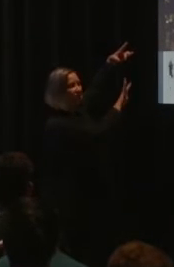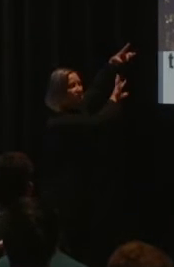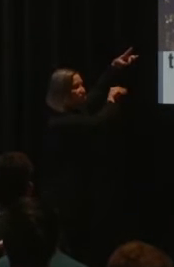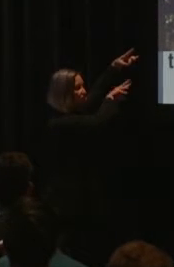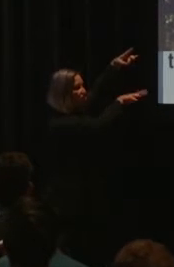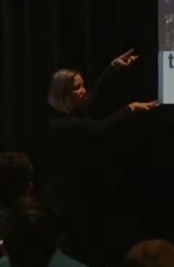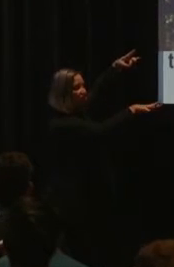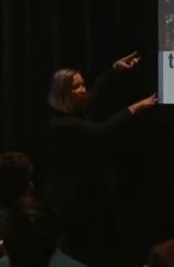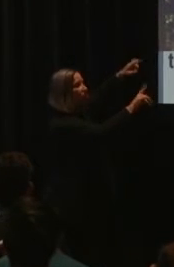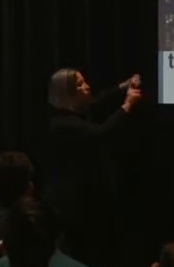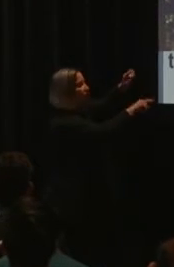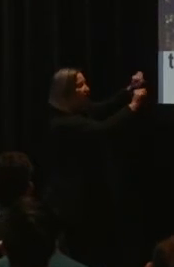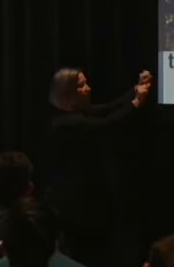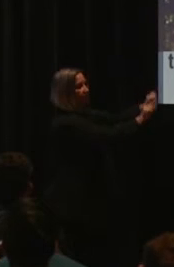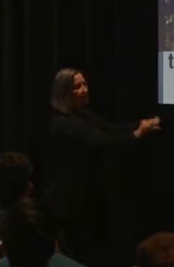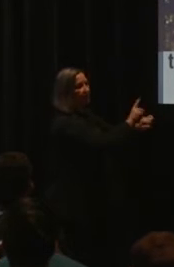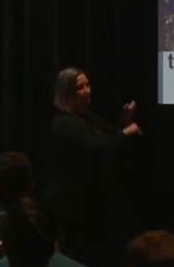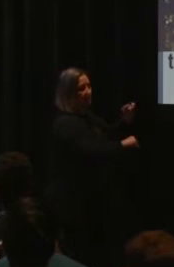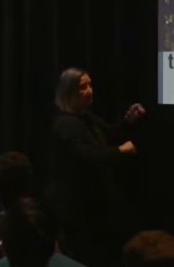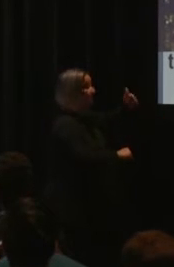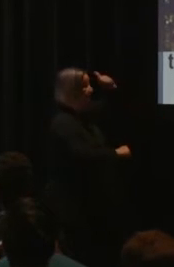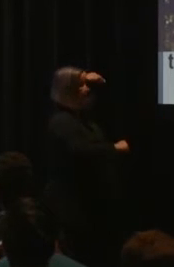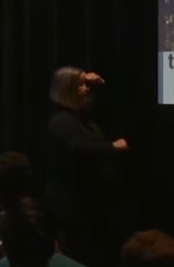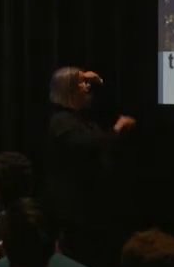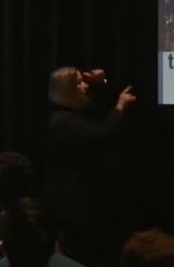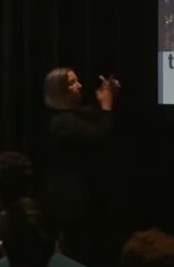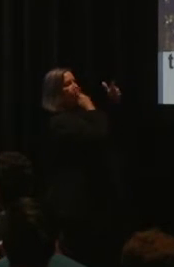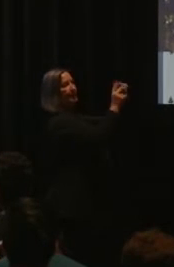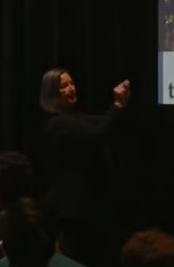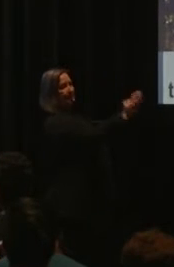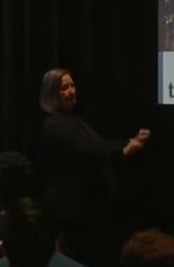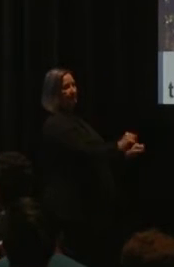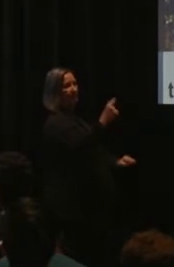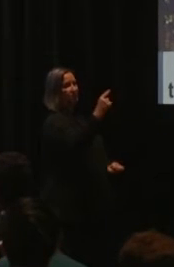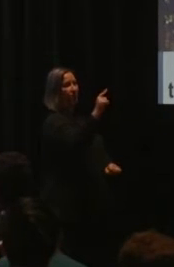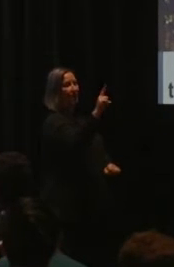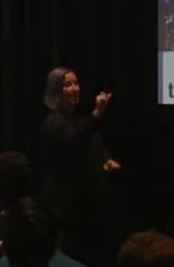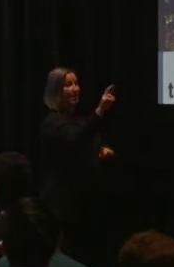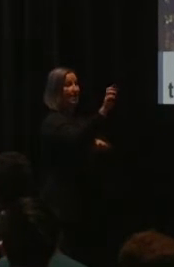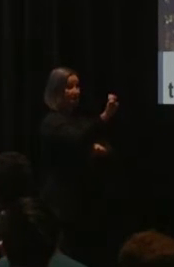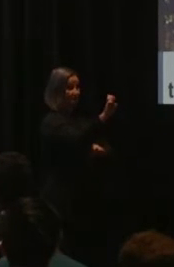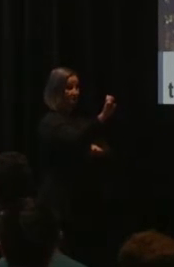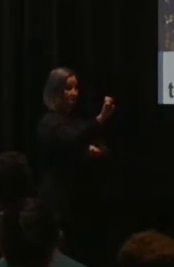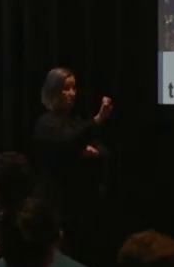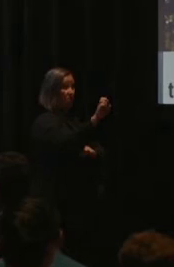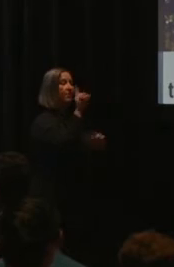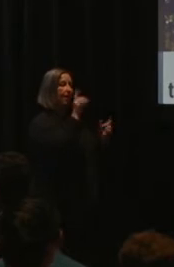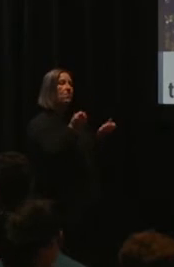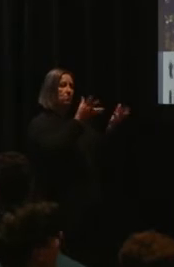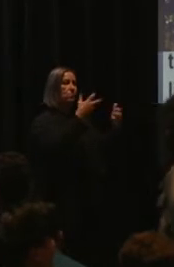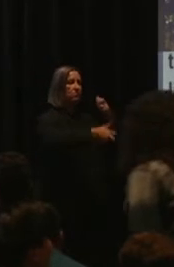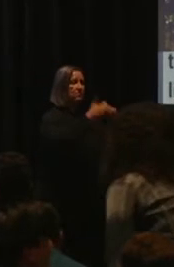glare kept us from seeing him. And we will find that glare causes other places that aren't as well lit to